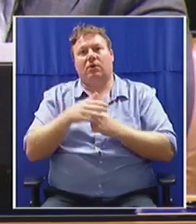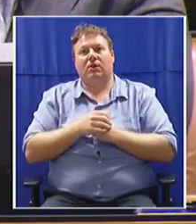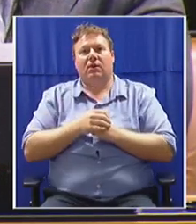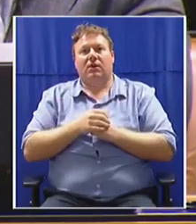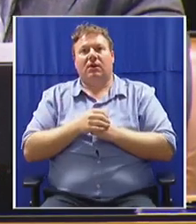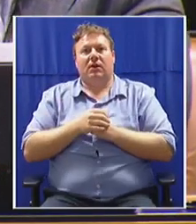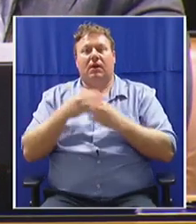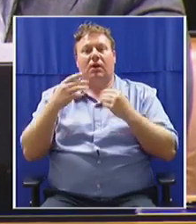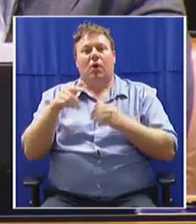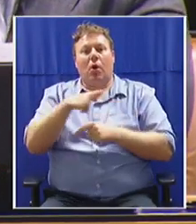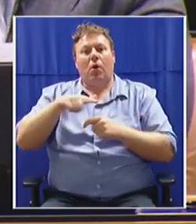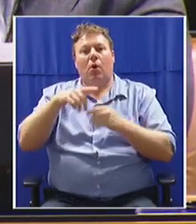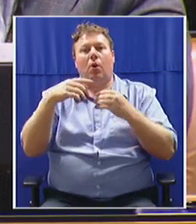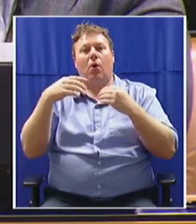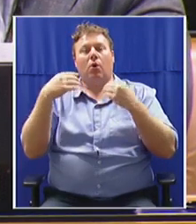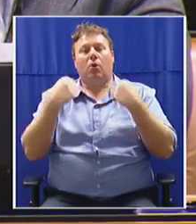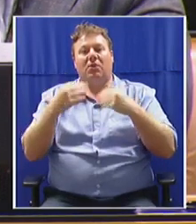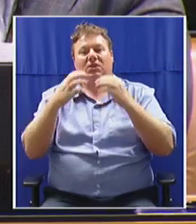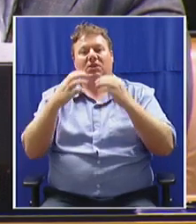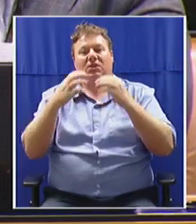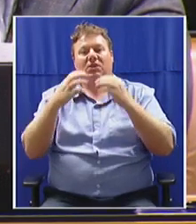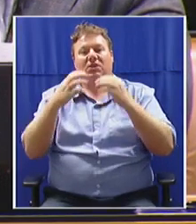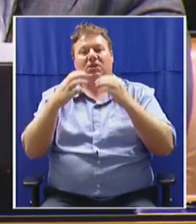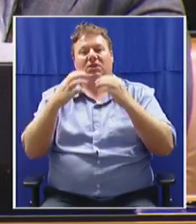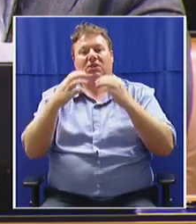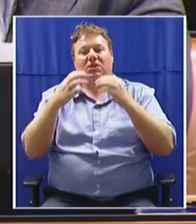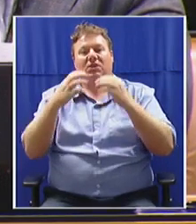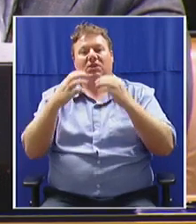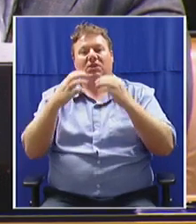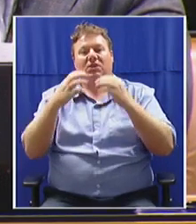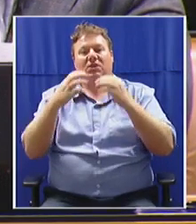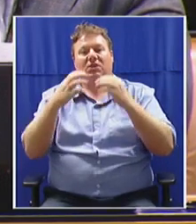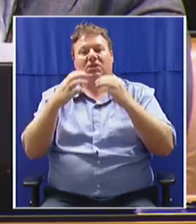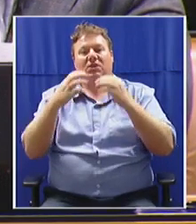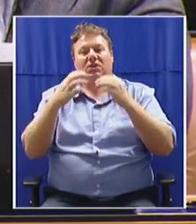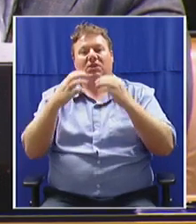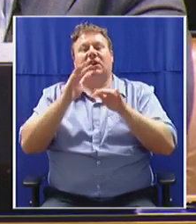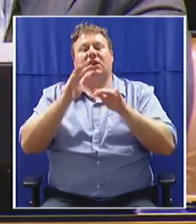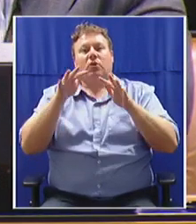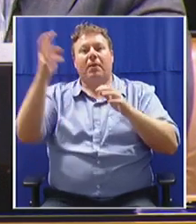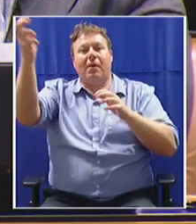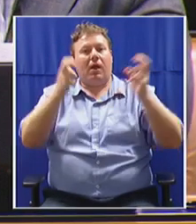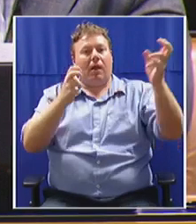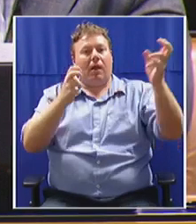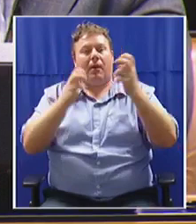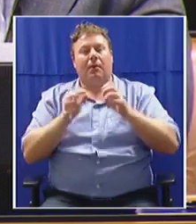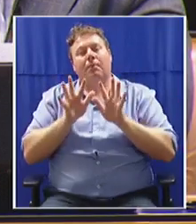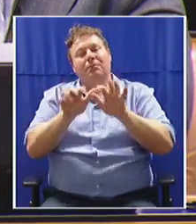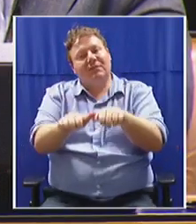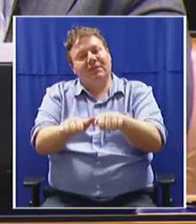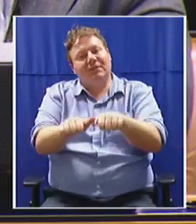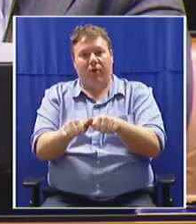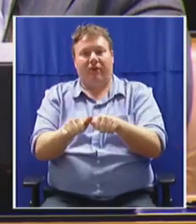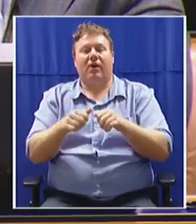businesses due to foreign nationals taking over the small businesses such as tuck shops. What is government doing